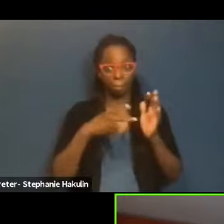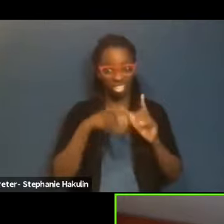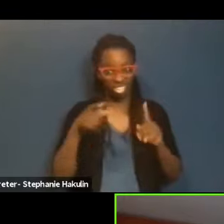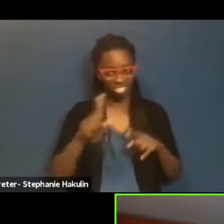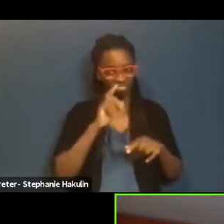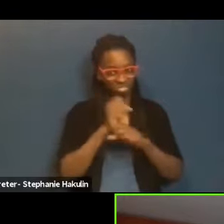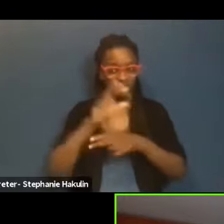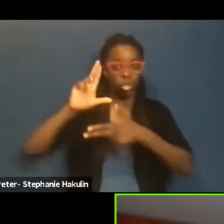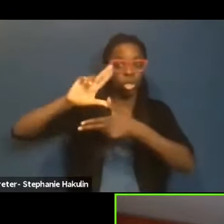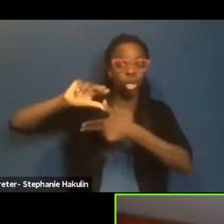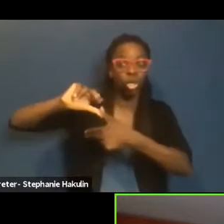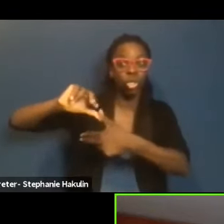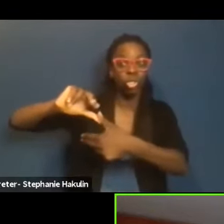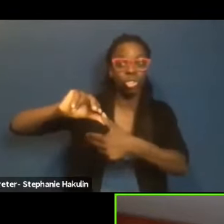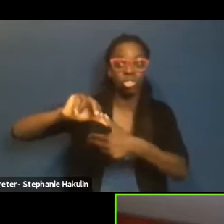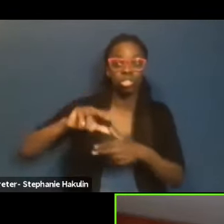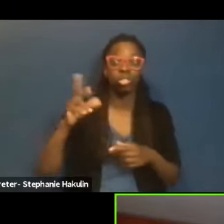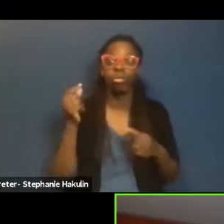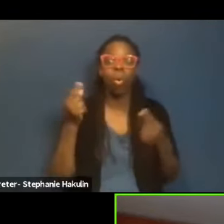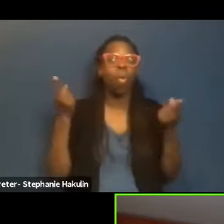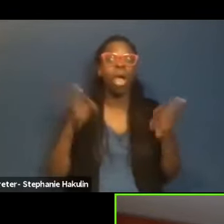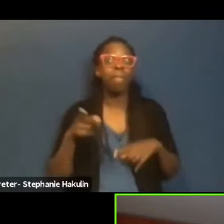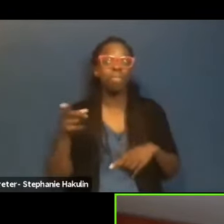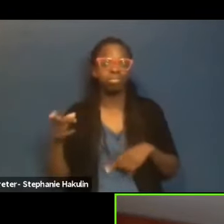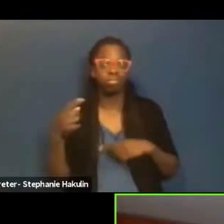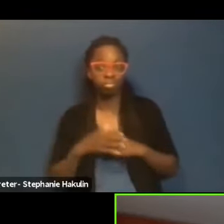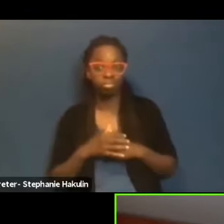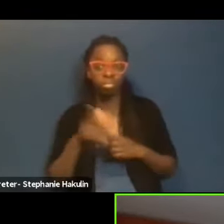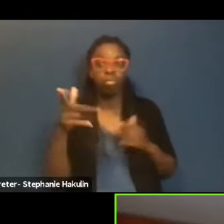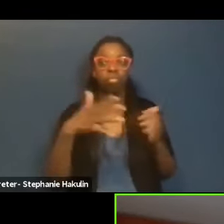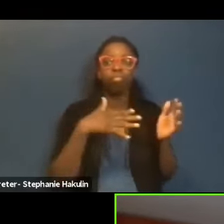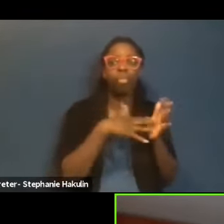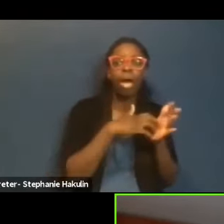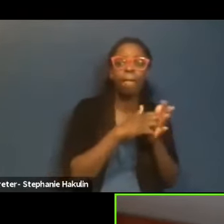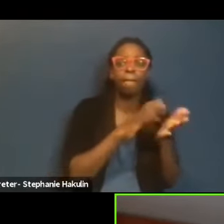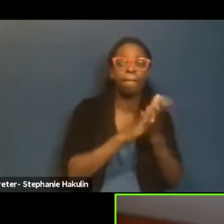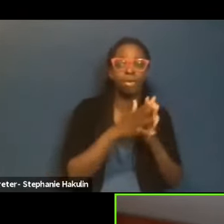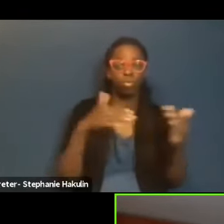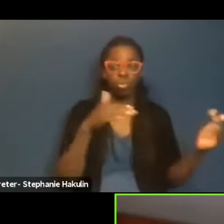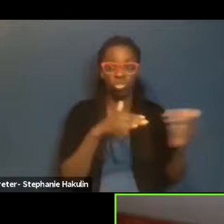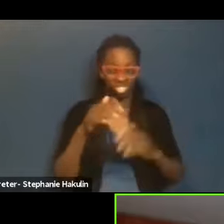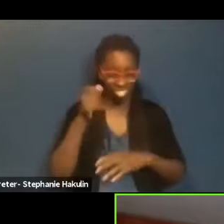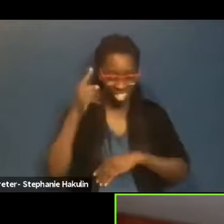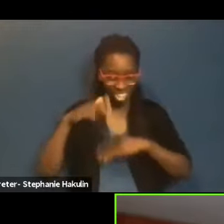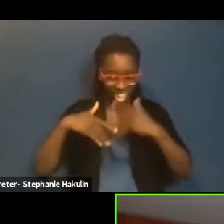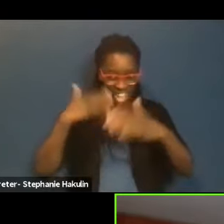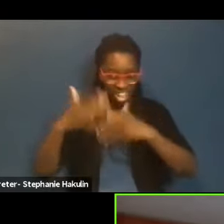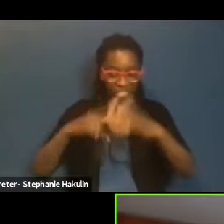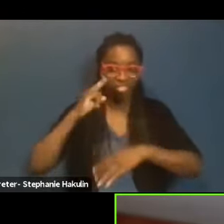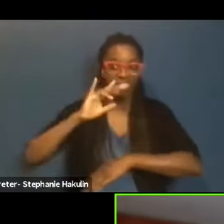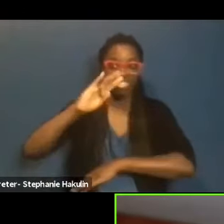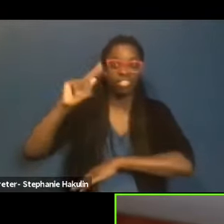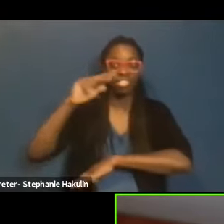weariness transforms to war? On the 7th day, the people come prepared, gas masks and vinegar,